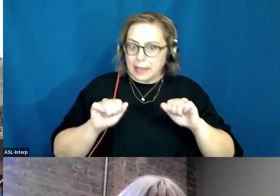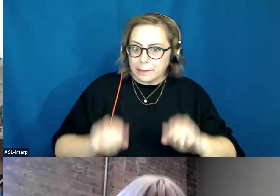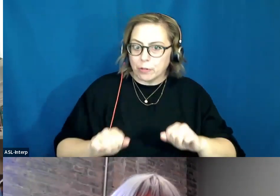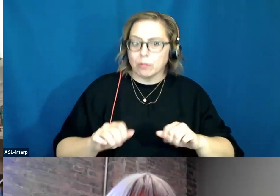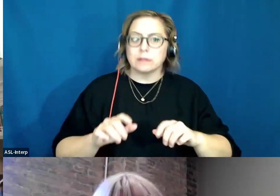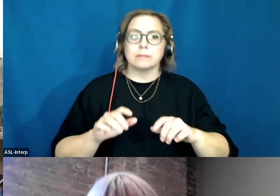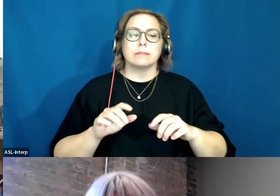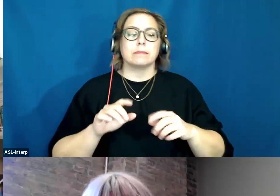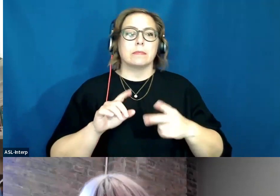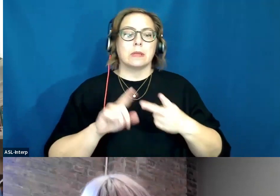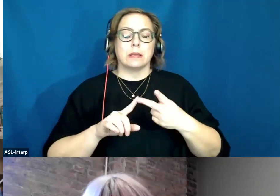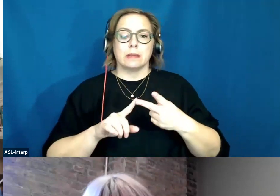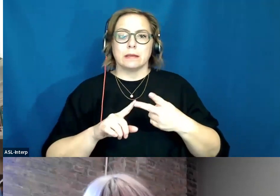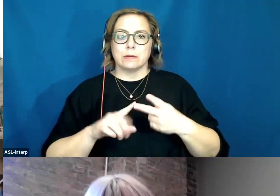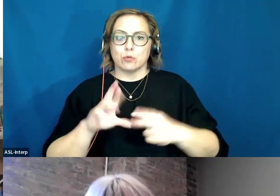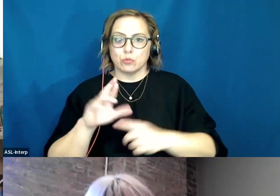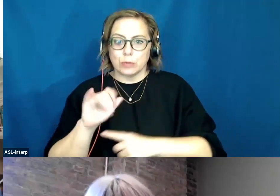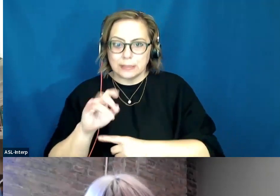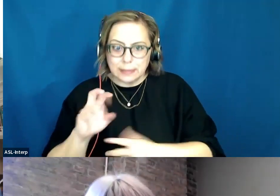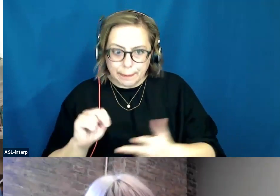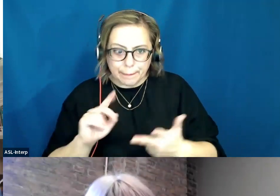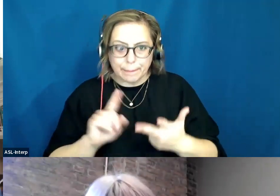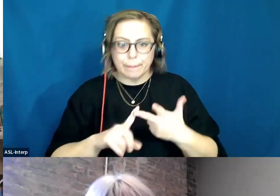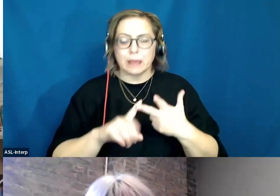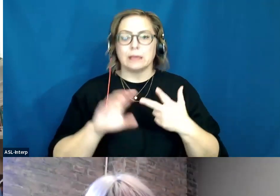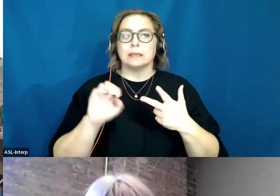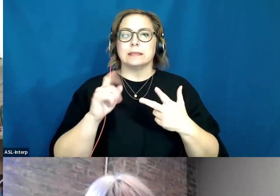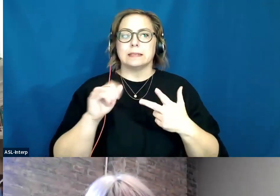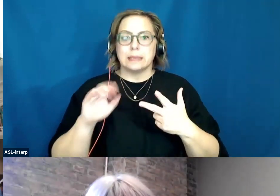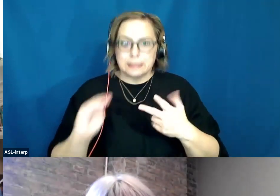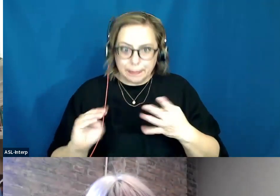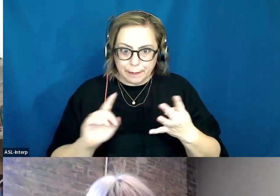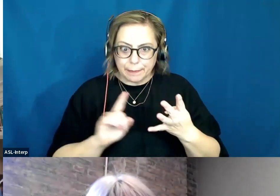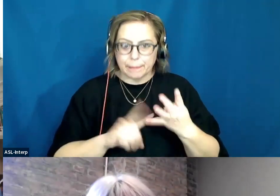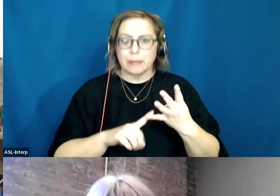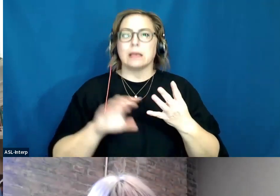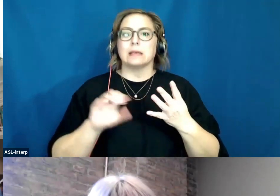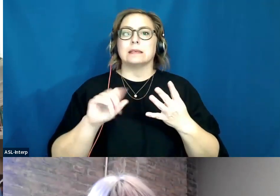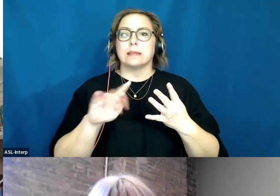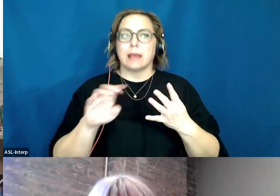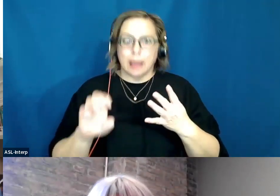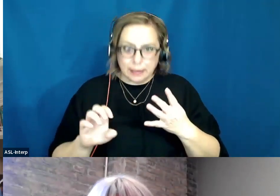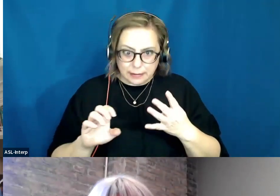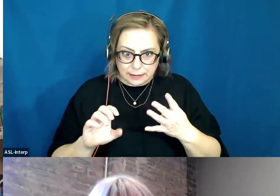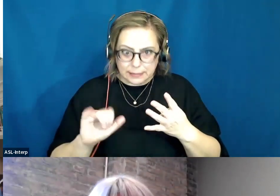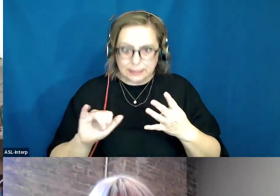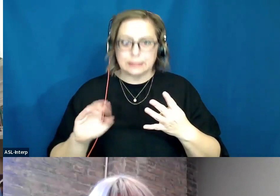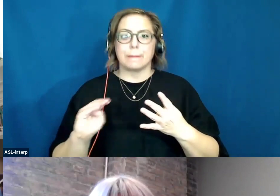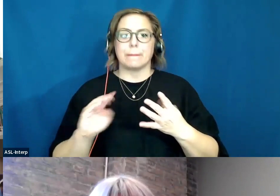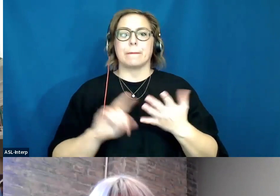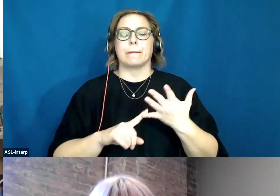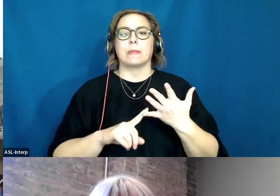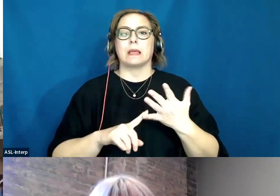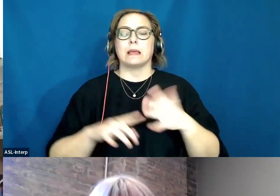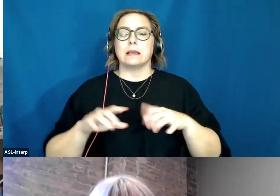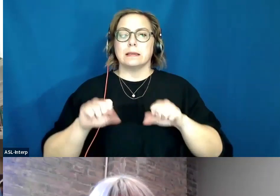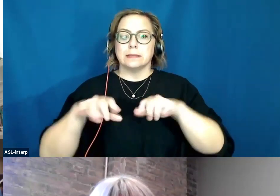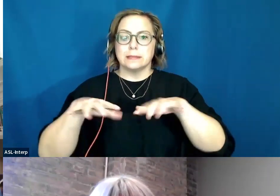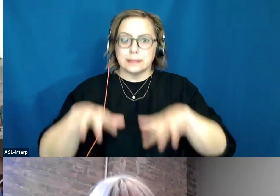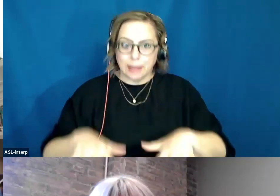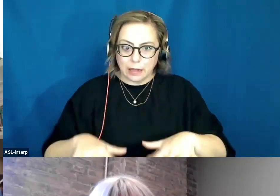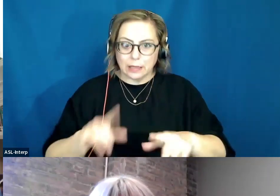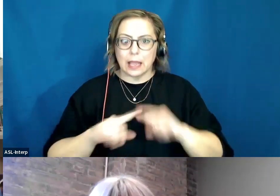racism, sexism, ageism, sizeism, queer and transphobia, settler colonialism, and